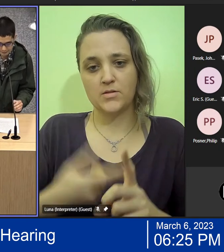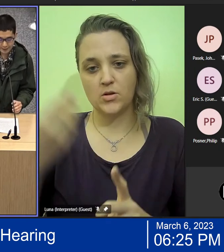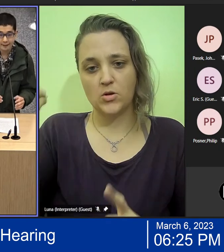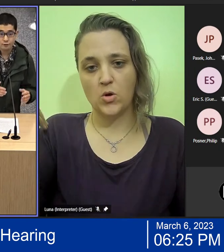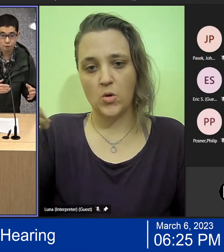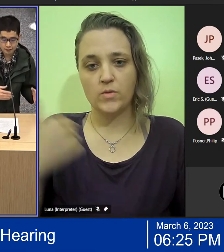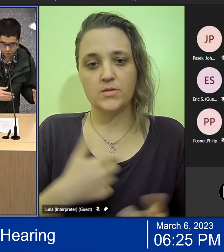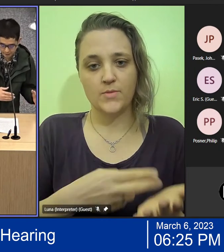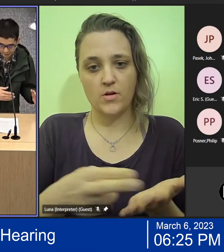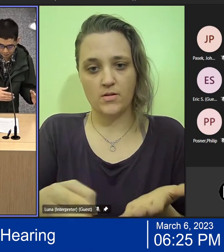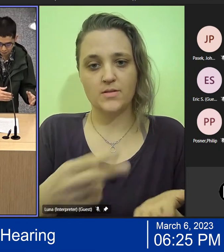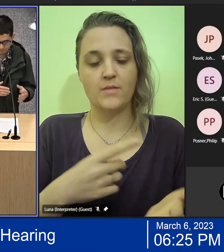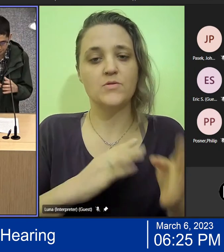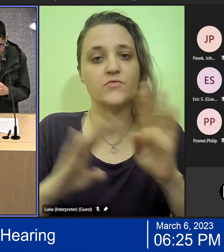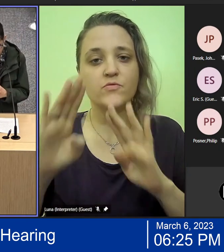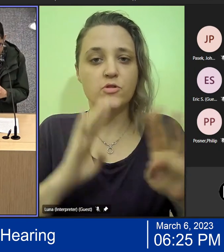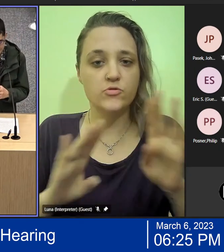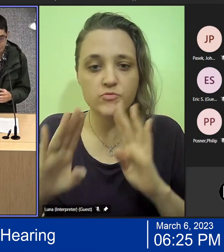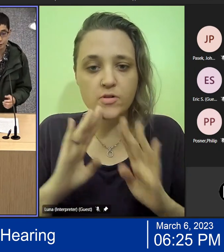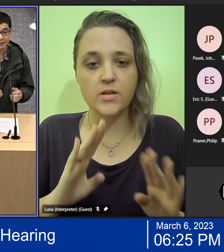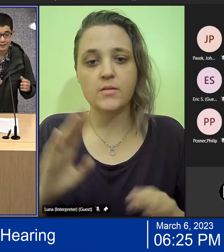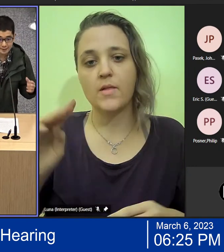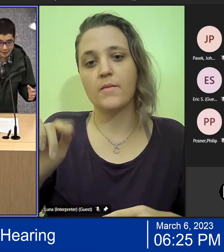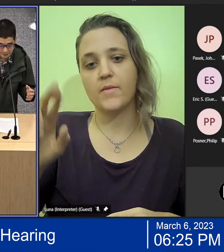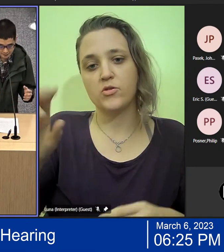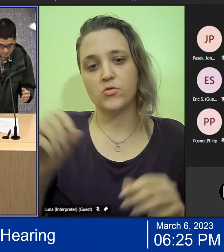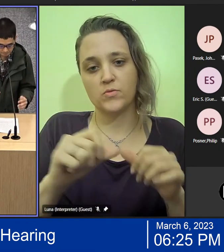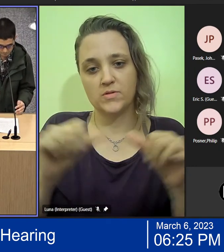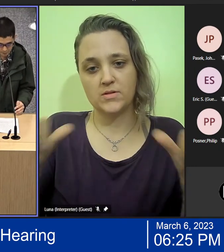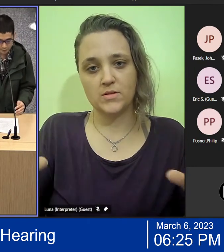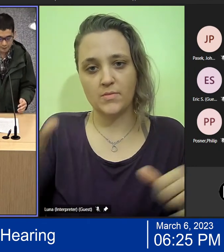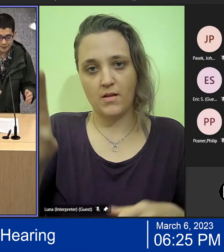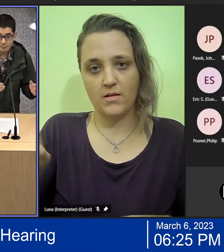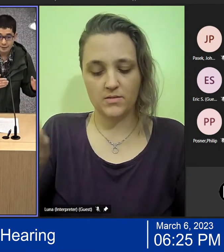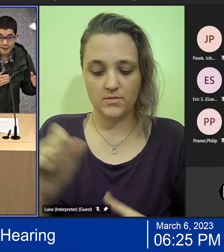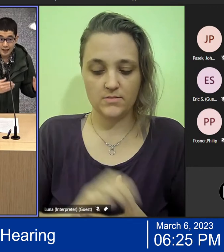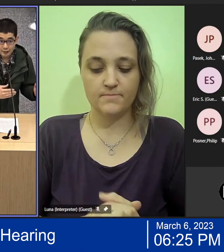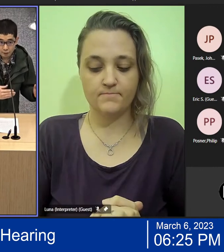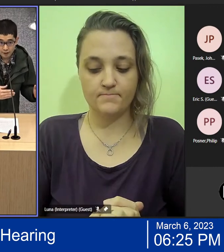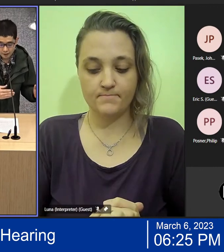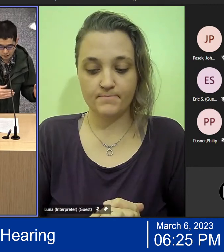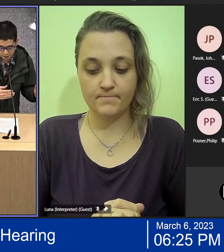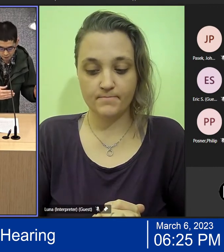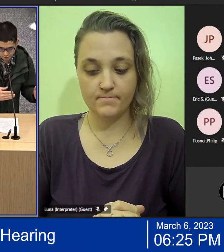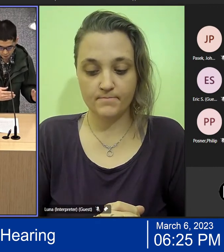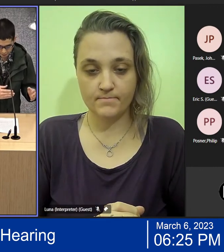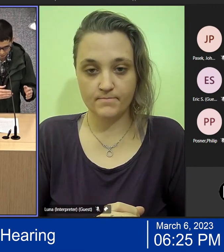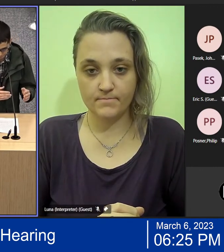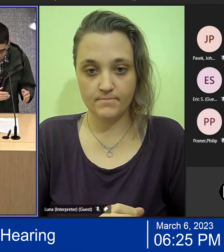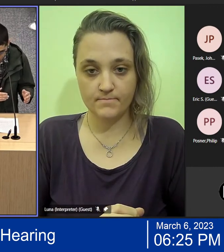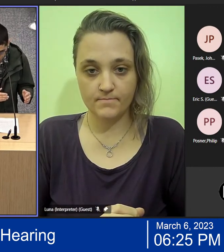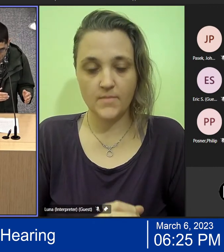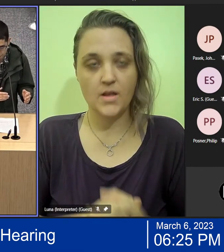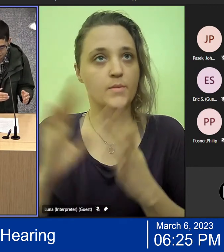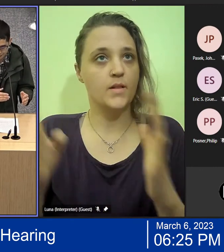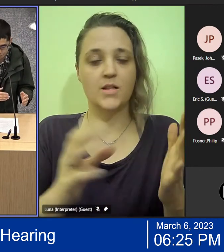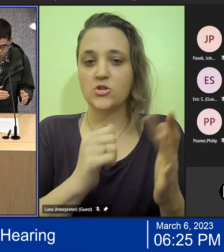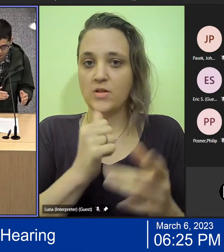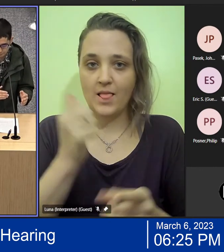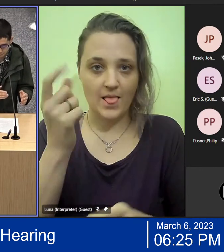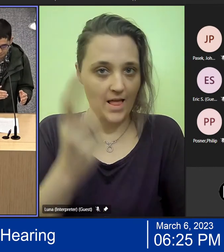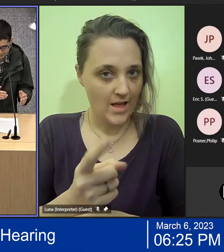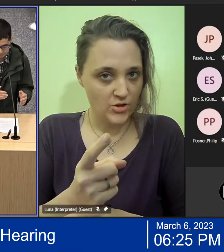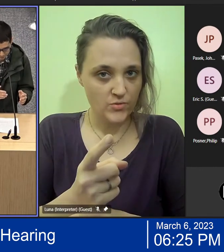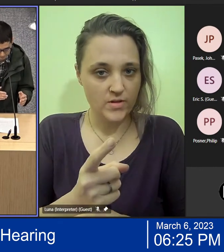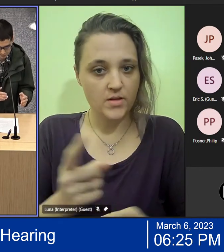about 19 months ago to be honest I was frustrated by the Metro System the United States times are not